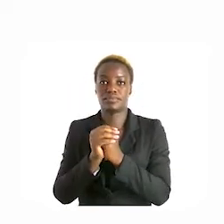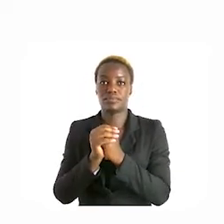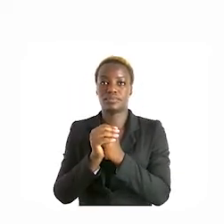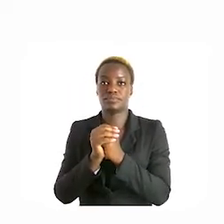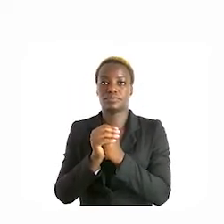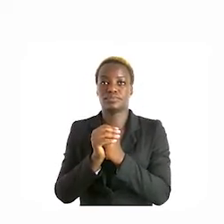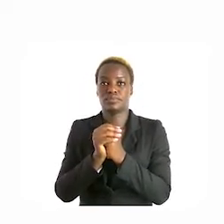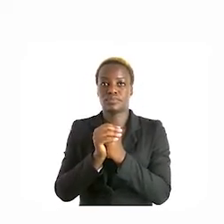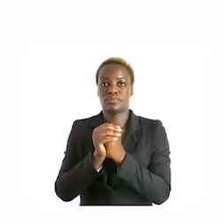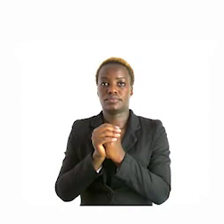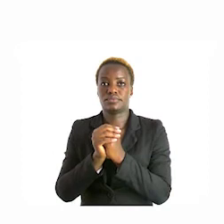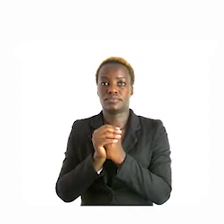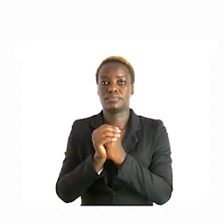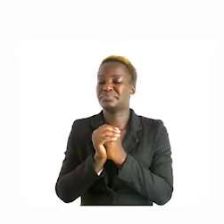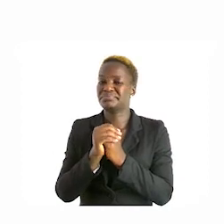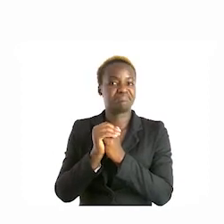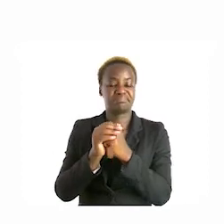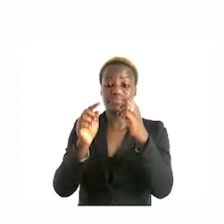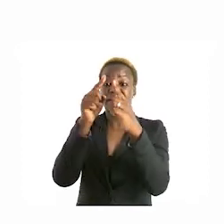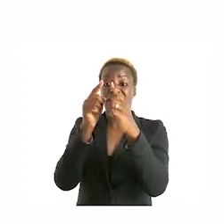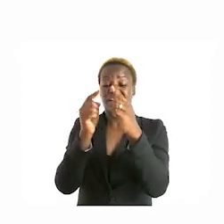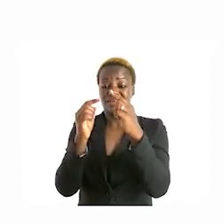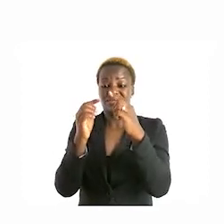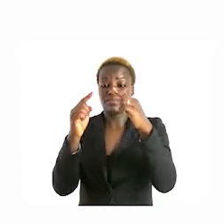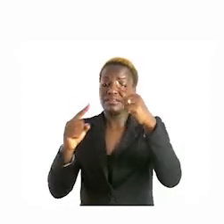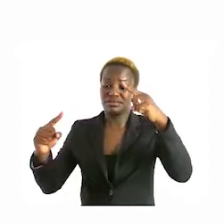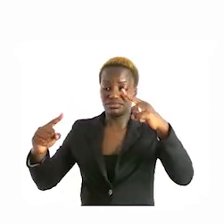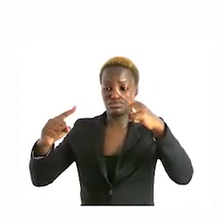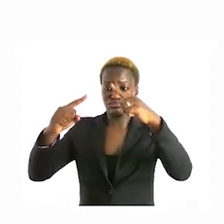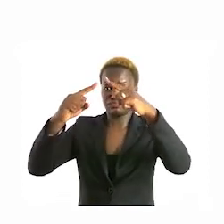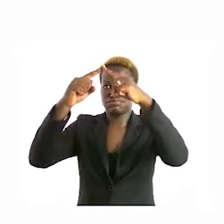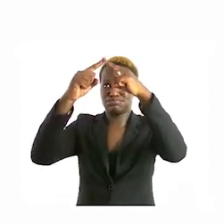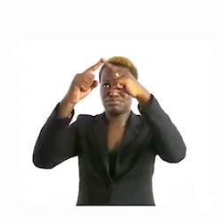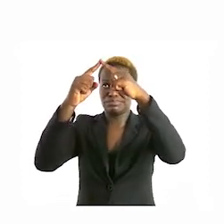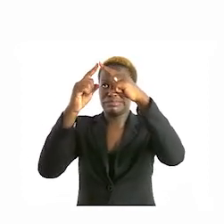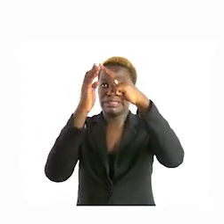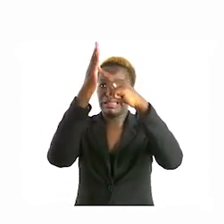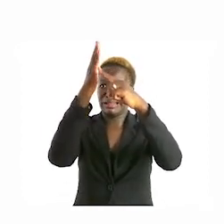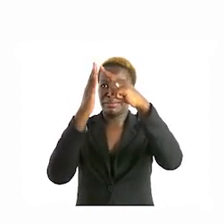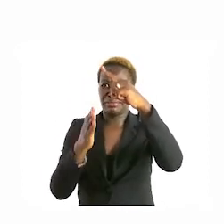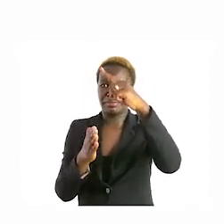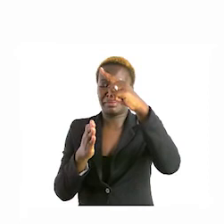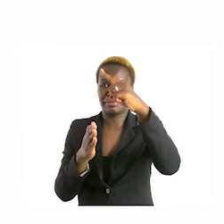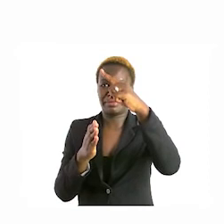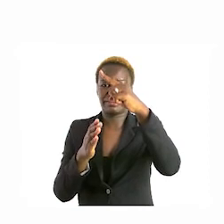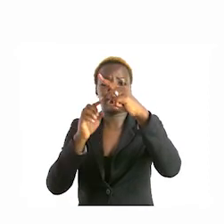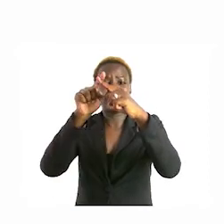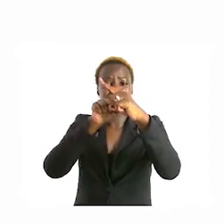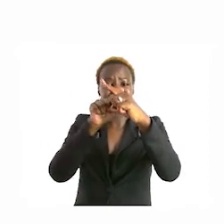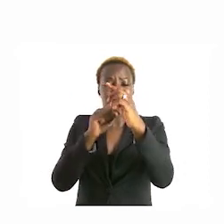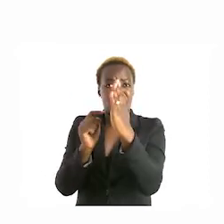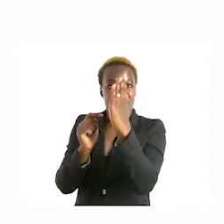right angle? I don't think so, because the other line goes a little bit curved outwards and it shouldn't